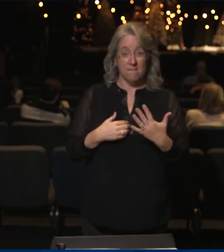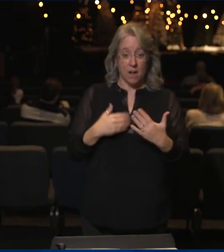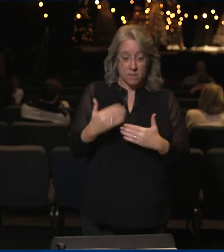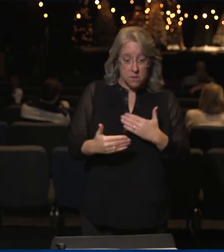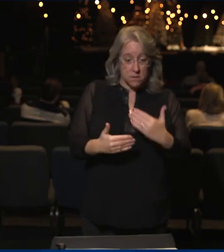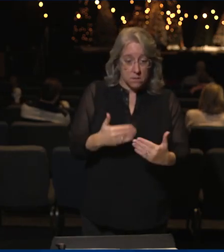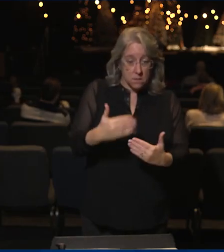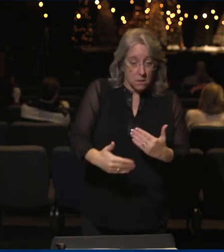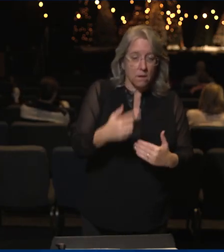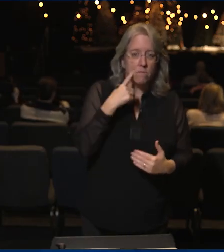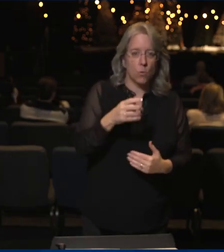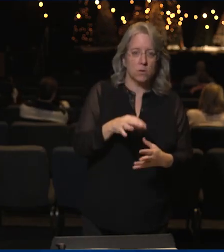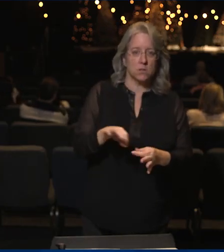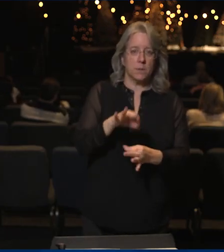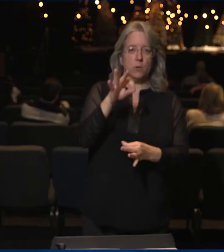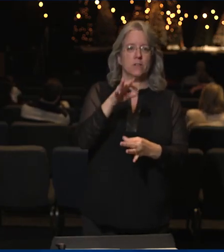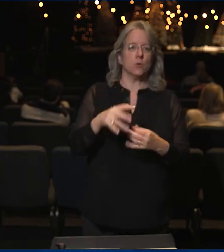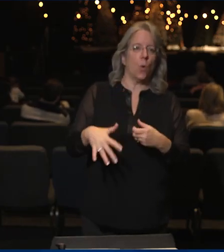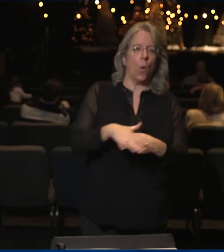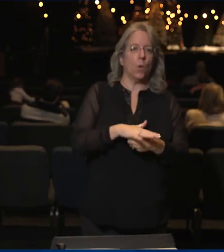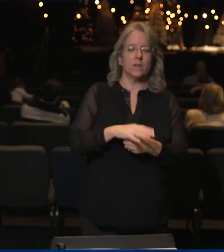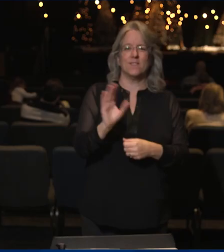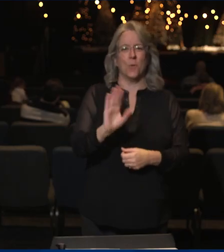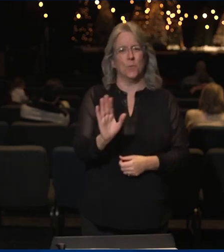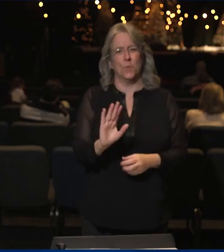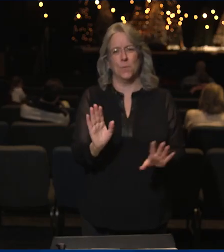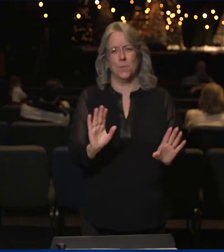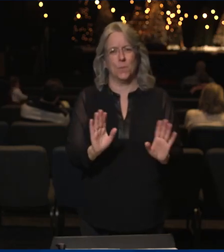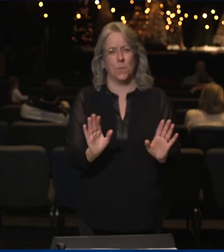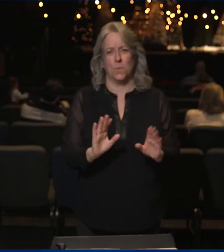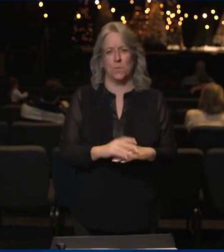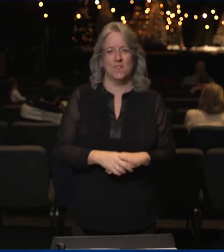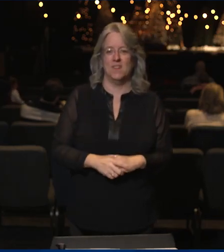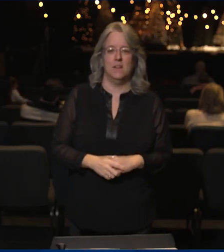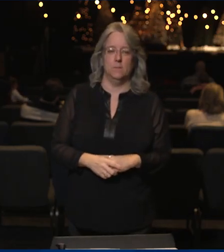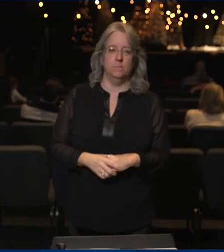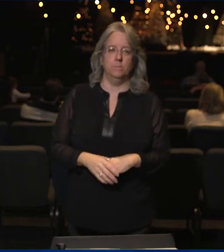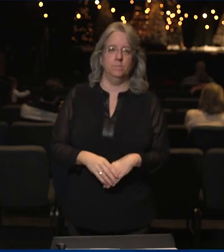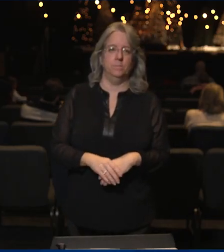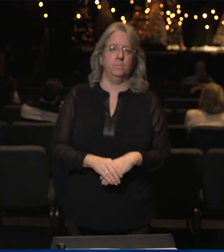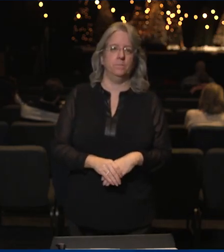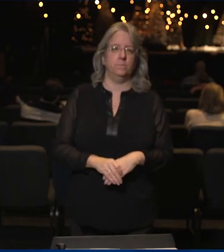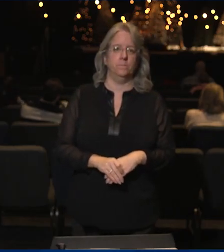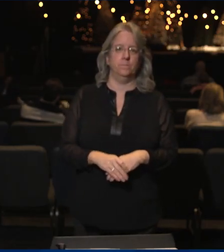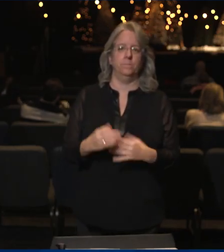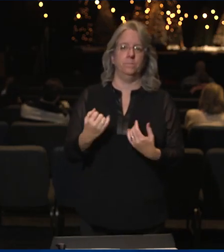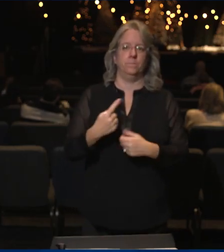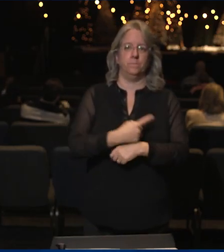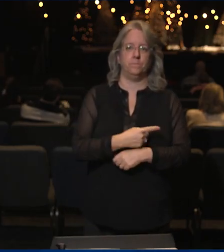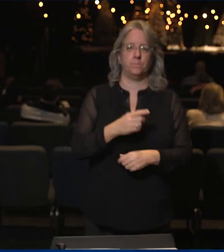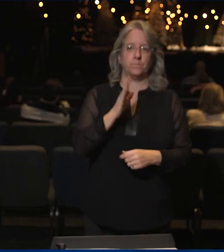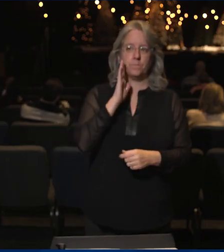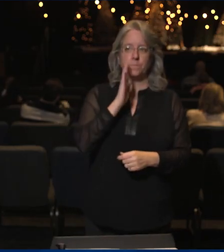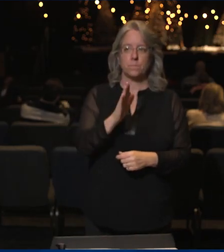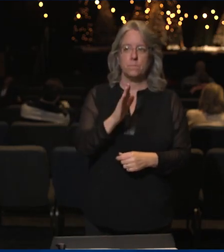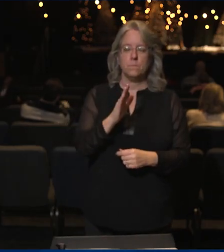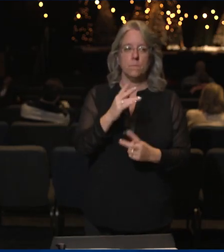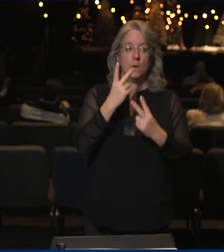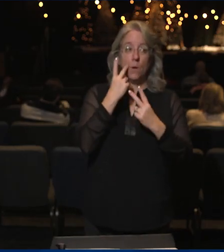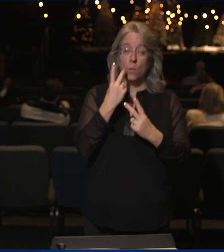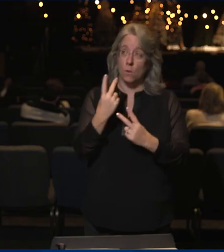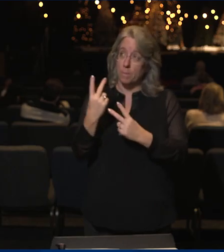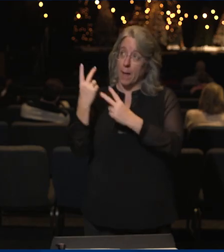spiritual wholeness. That's not what we want to do today. What we want to do is we want to do a couple of things. We want to look back and